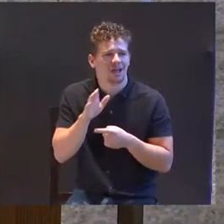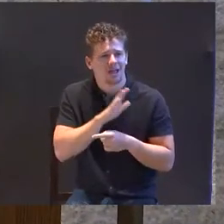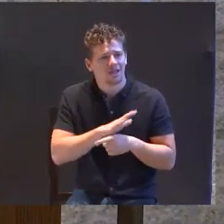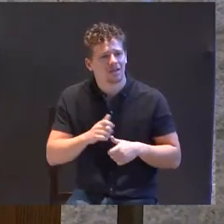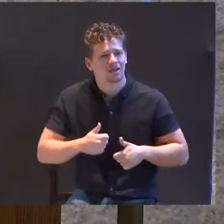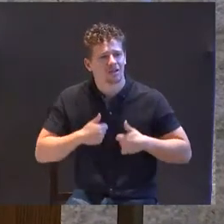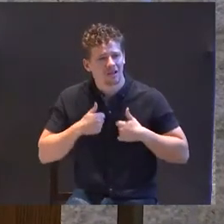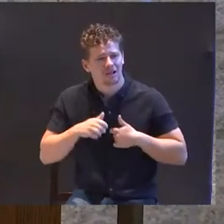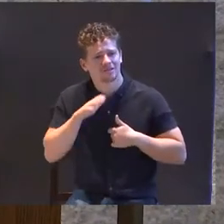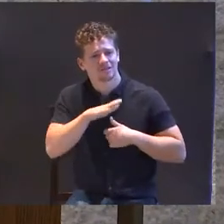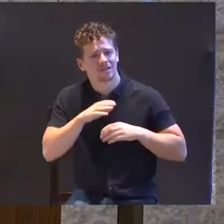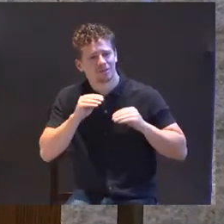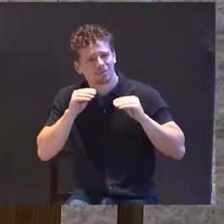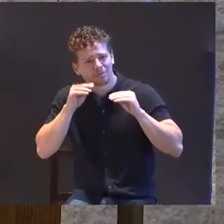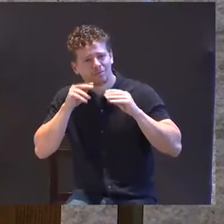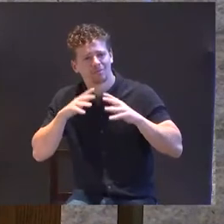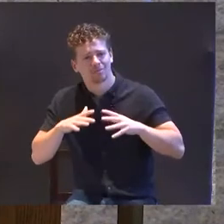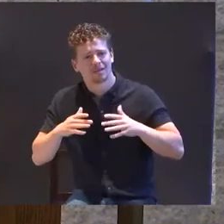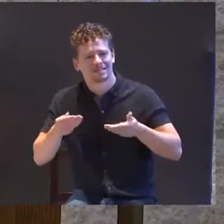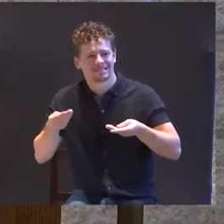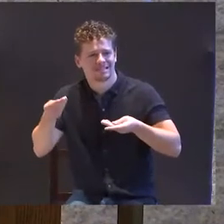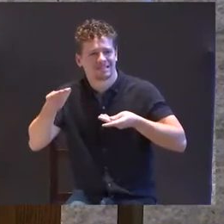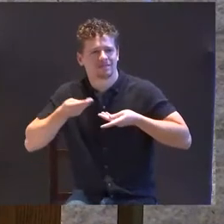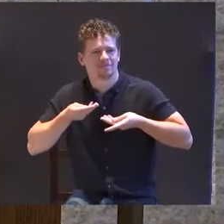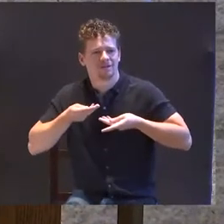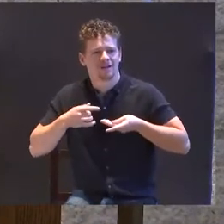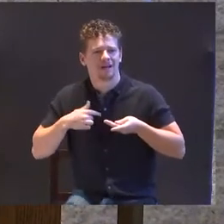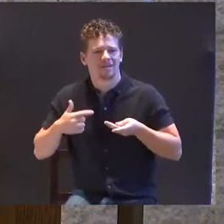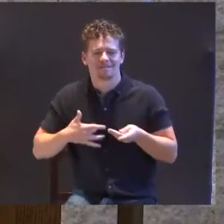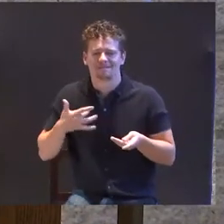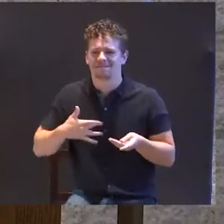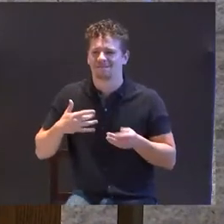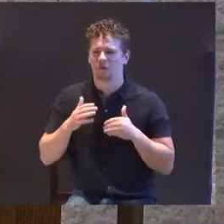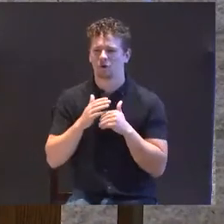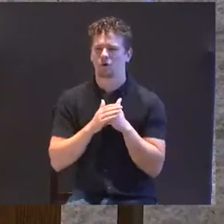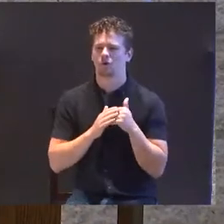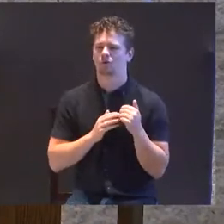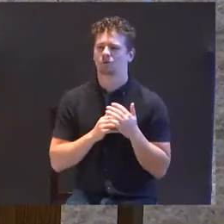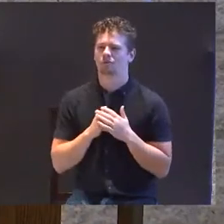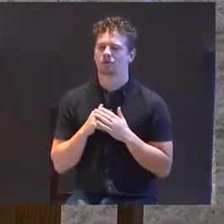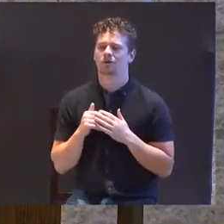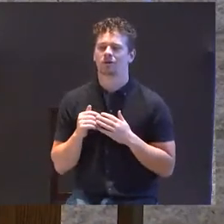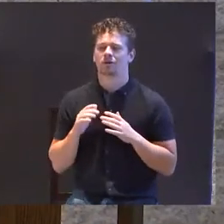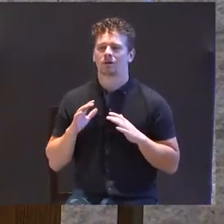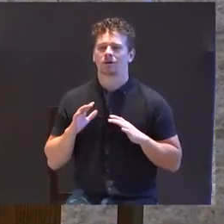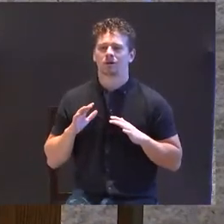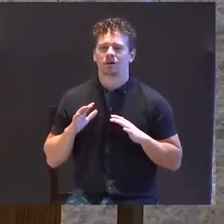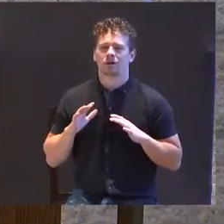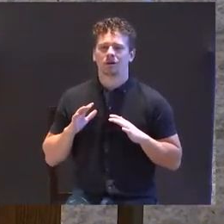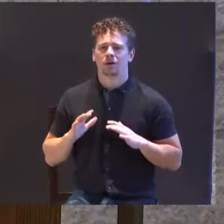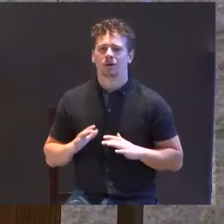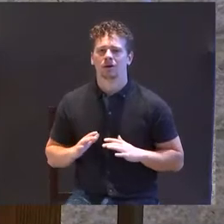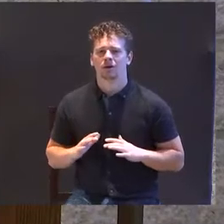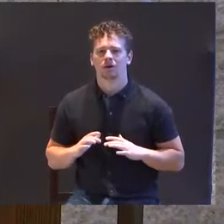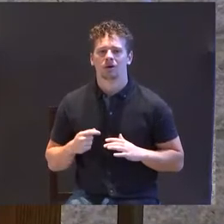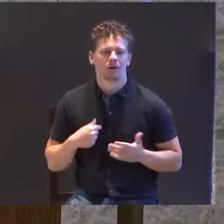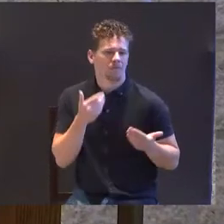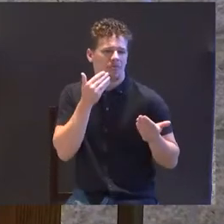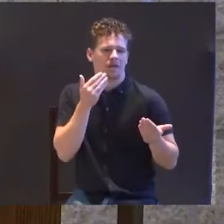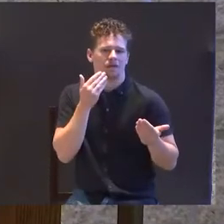afforded me, I feel comforted. I am thankful that these memories will always be mine to